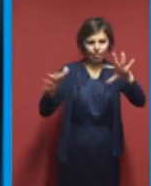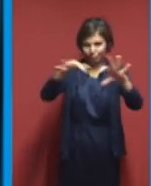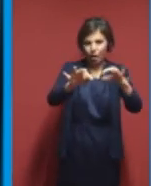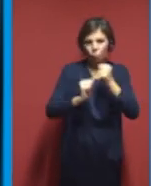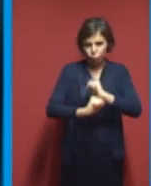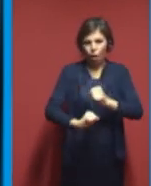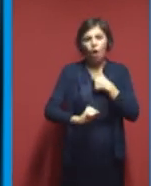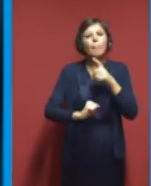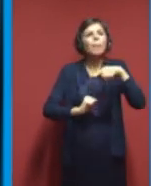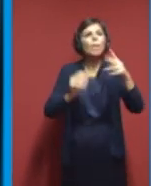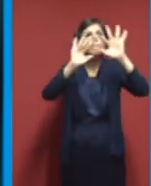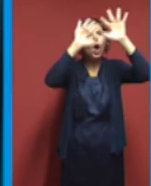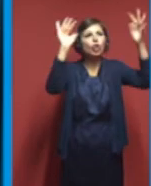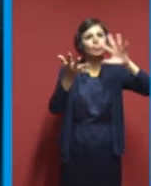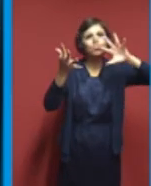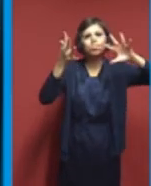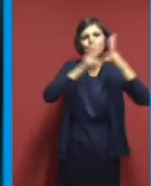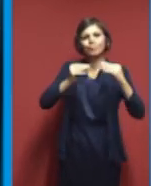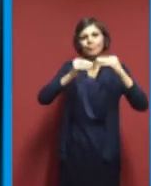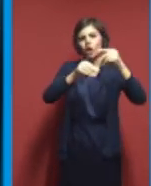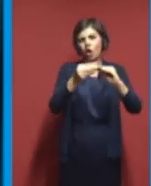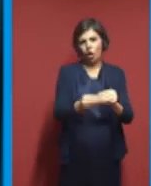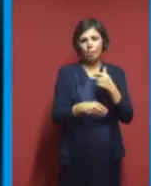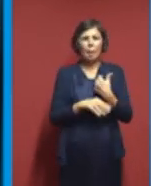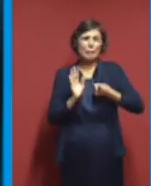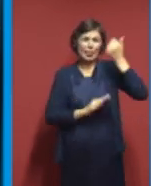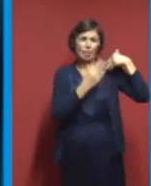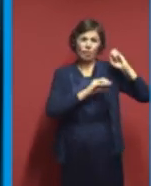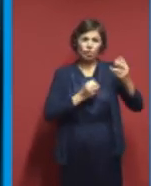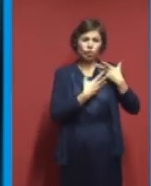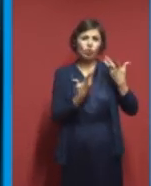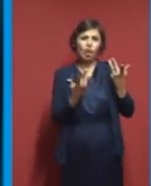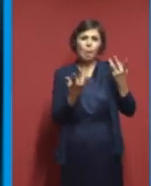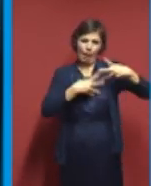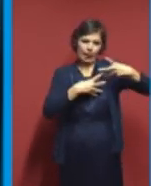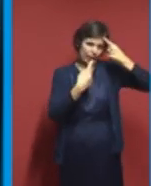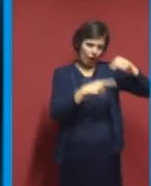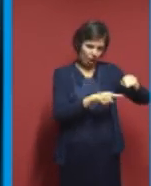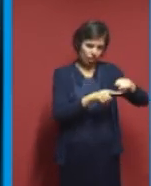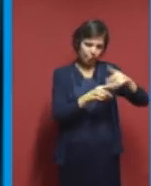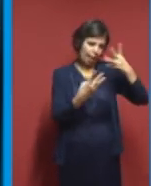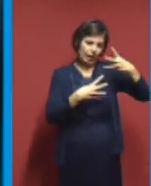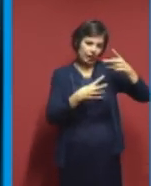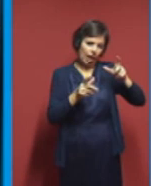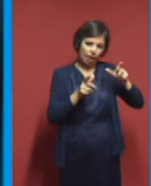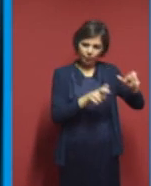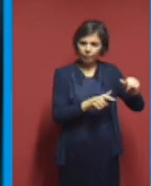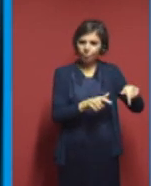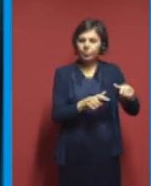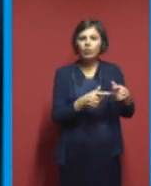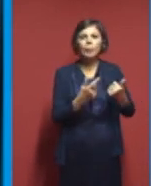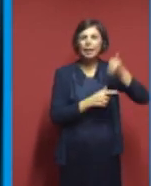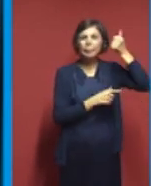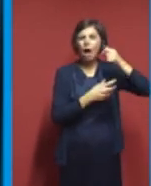industrial revolution was about machines, and the second industrial revolution was about information, as we think about